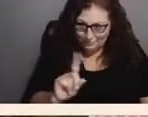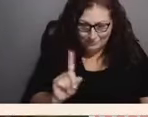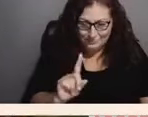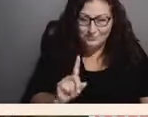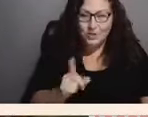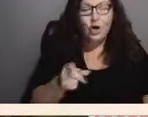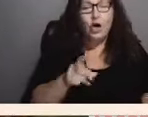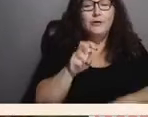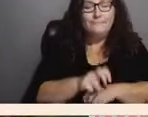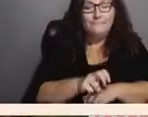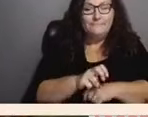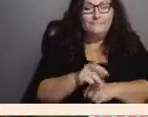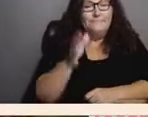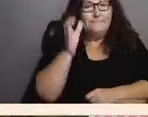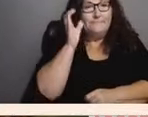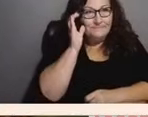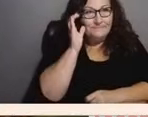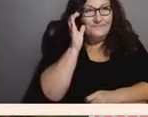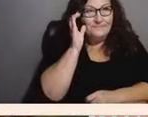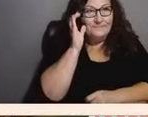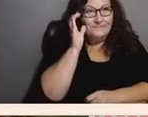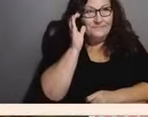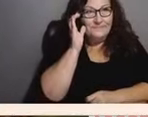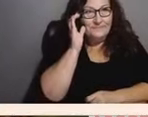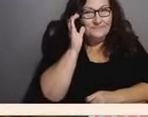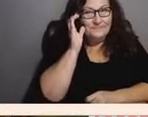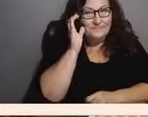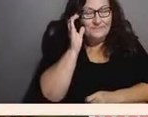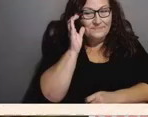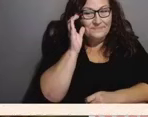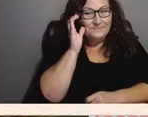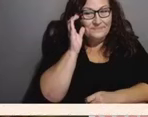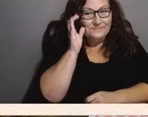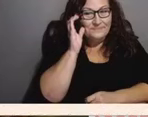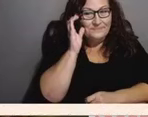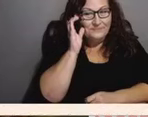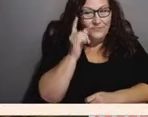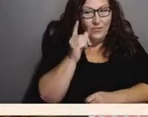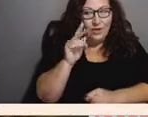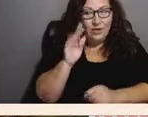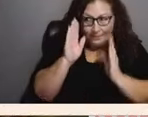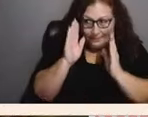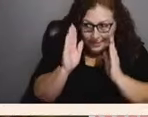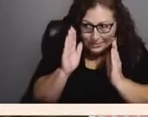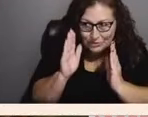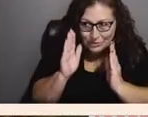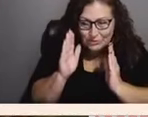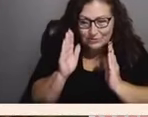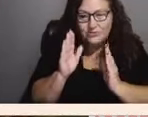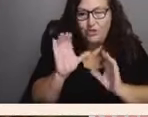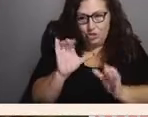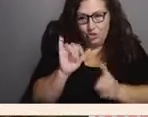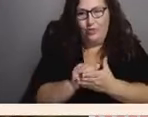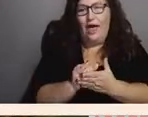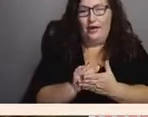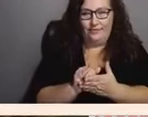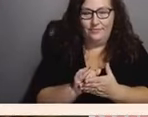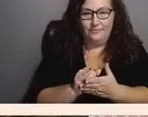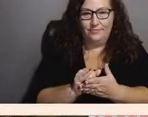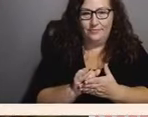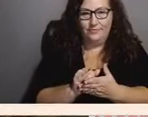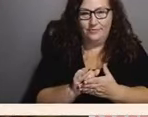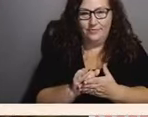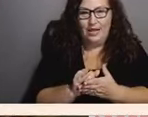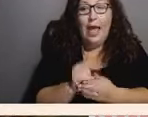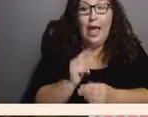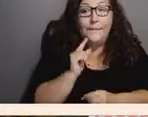you listen. You take it in. You look attentive. Do that. And be sincere when you